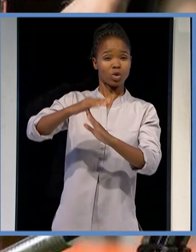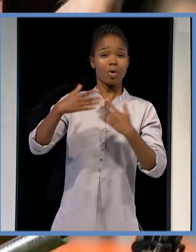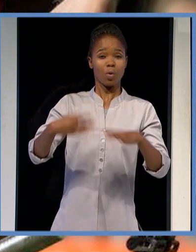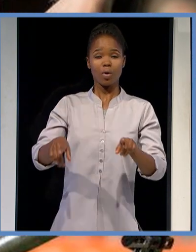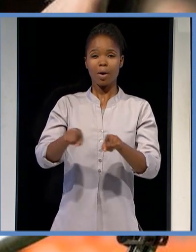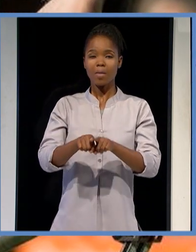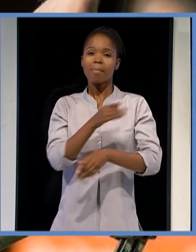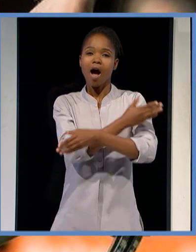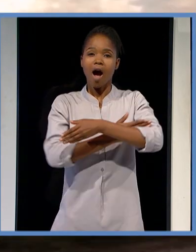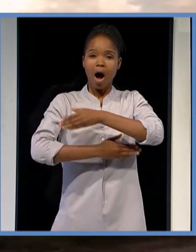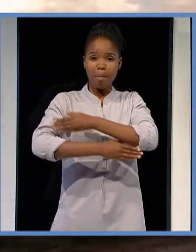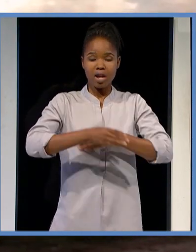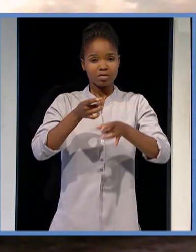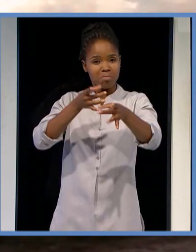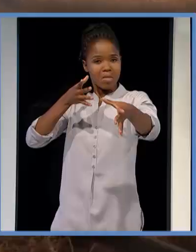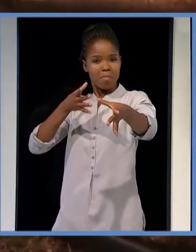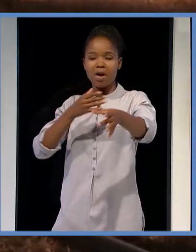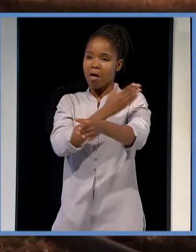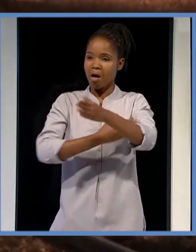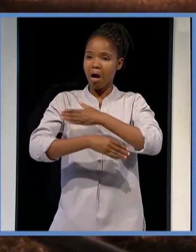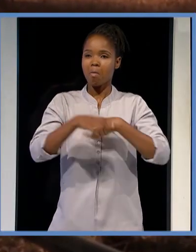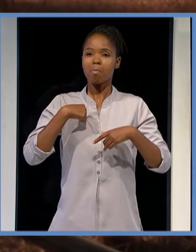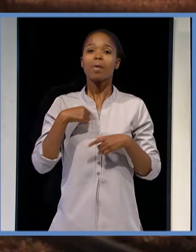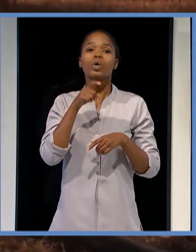the Armlesss archer.